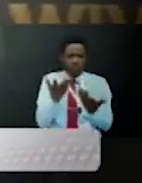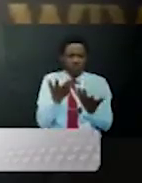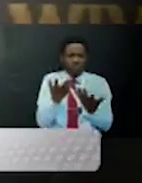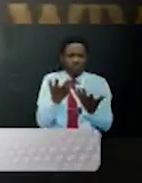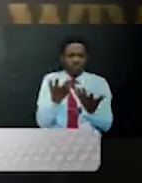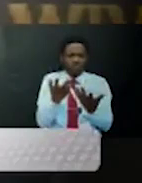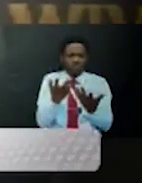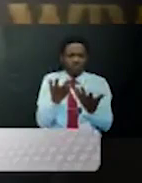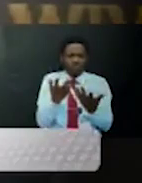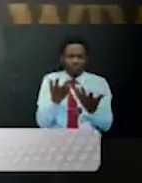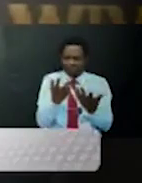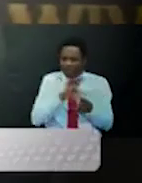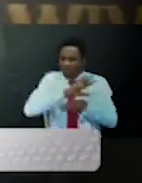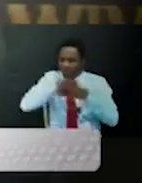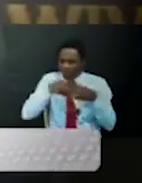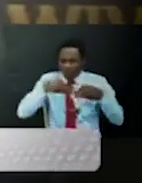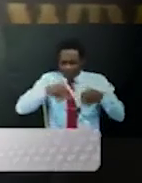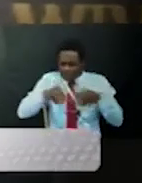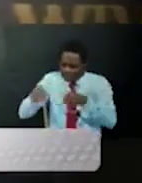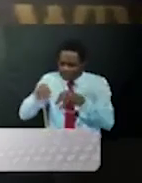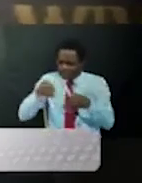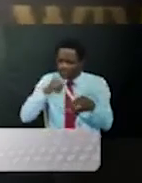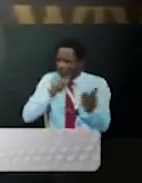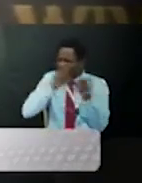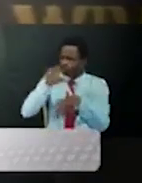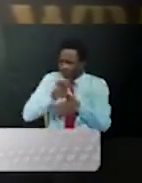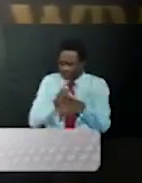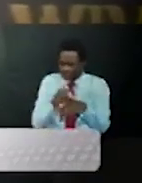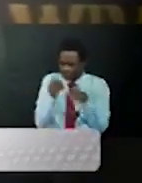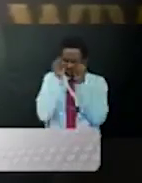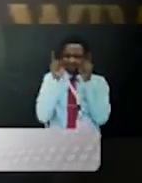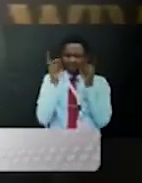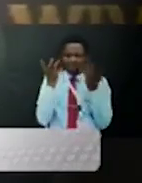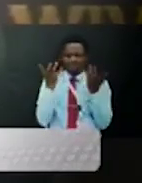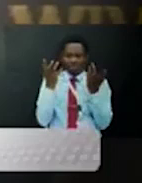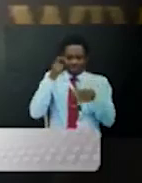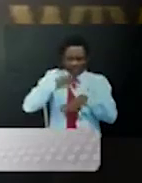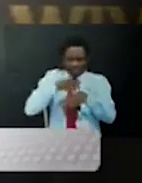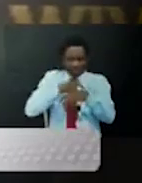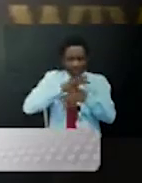71.2% Ghanaians, who claim to be Christians, should have been in church.